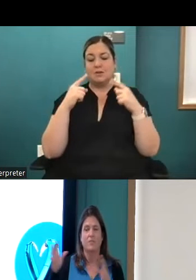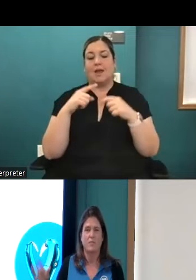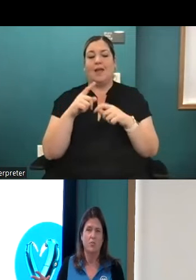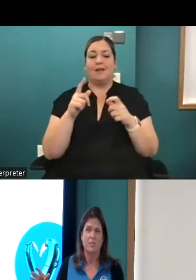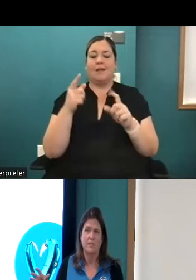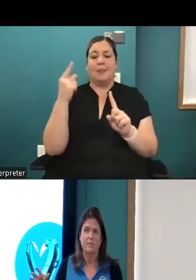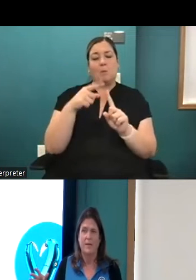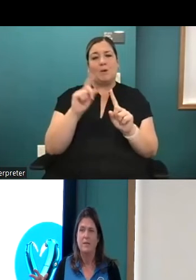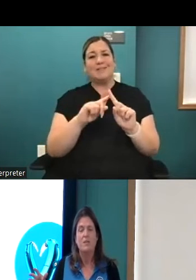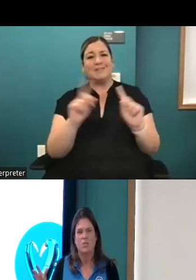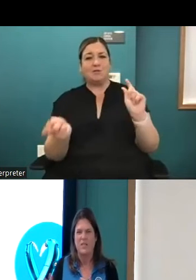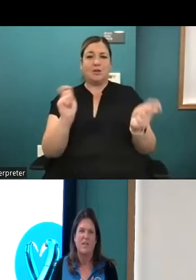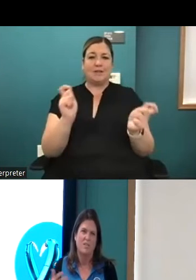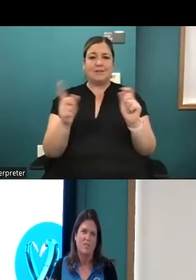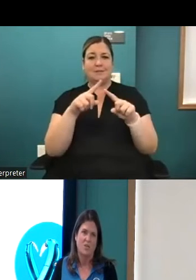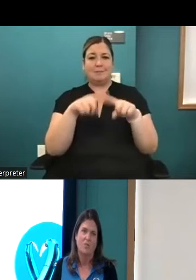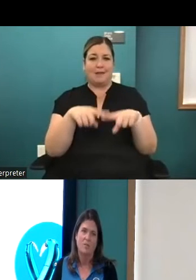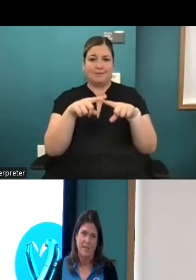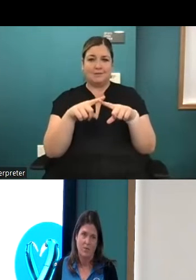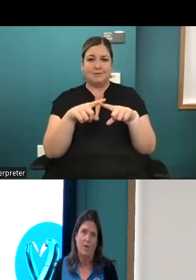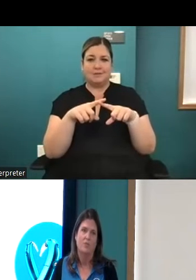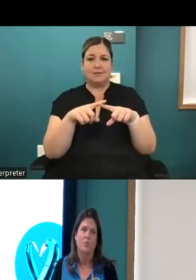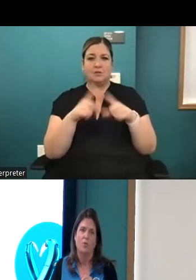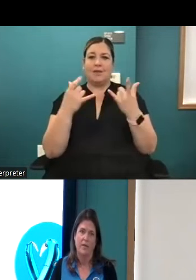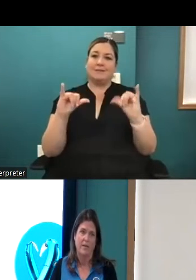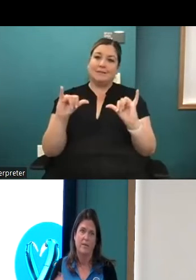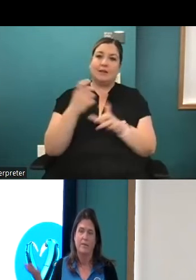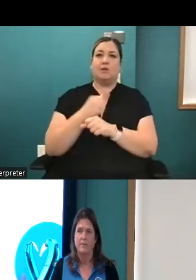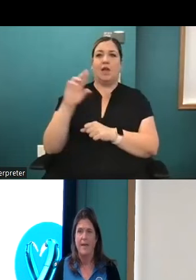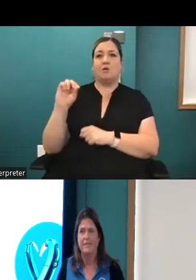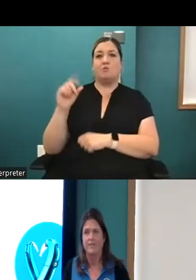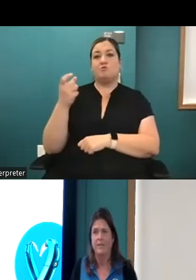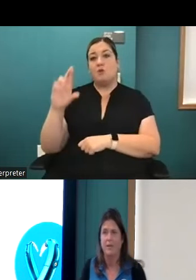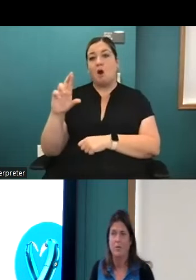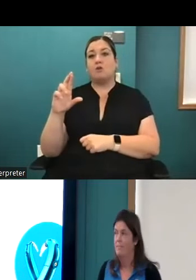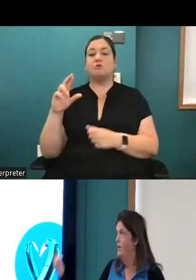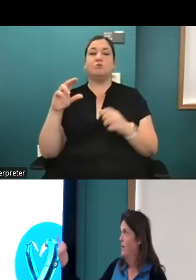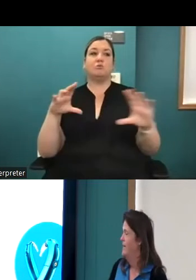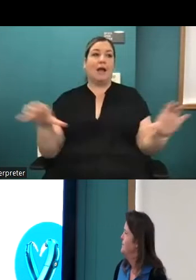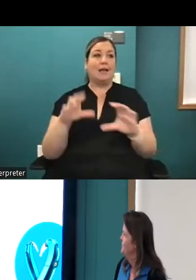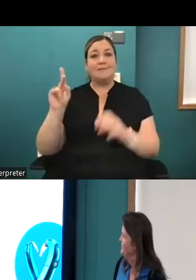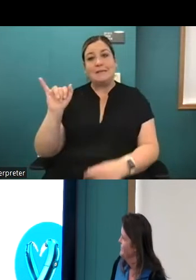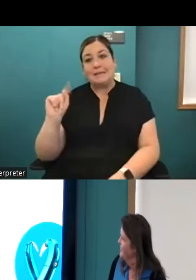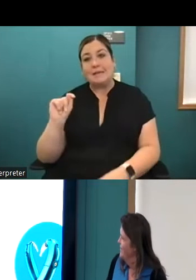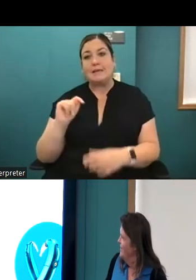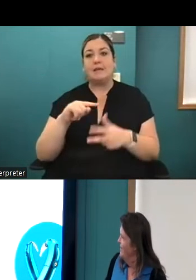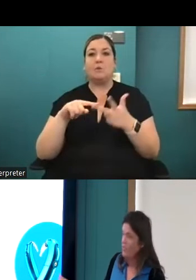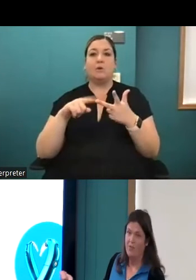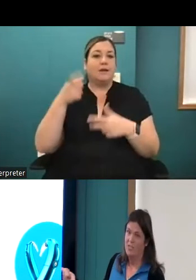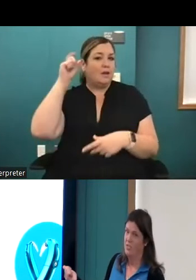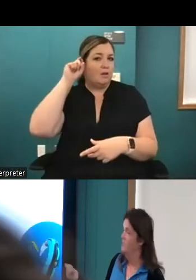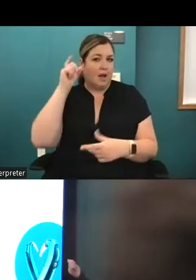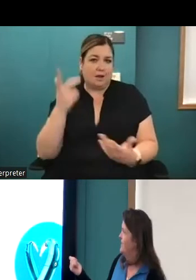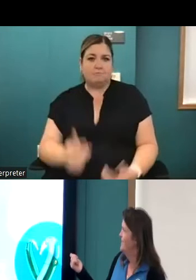kit versus a new system kit so that they can still get a Roger or get an activity kit or hearing aid.